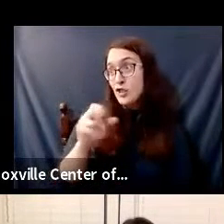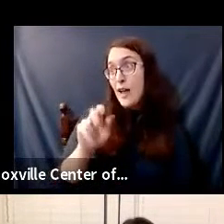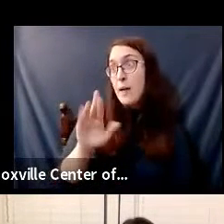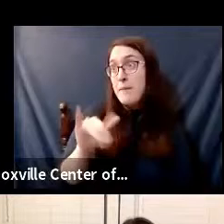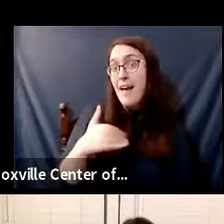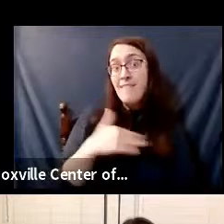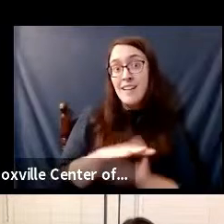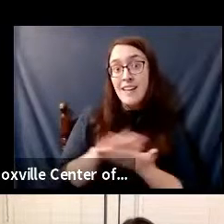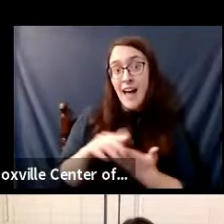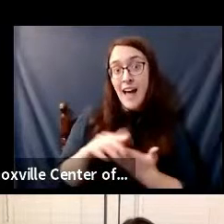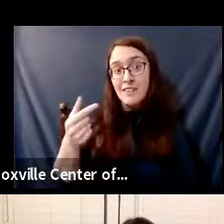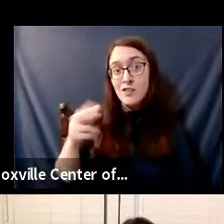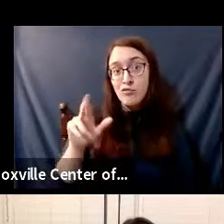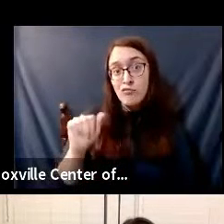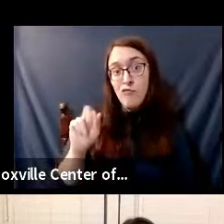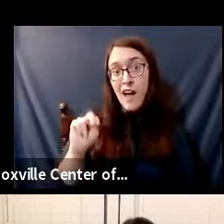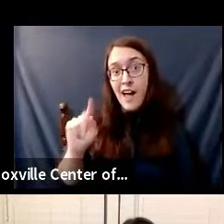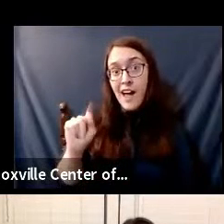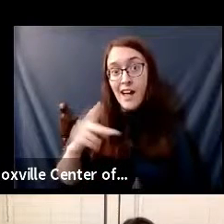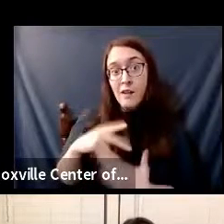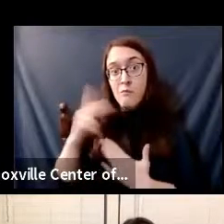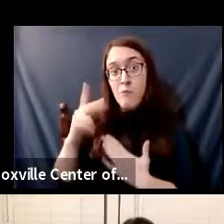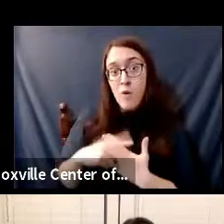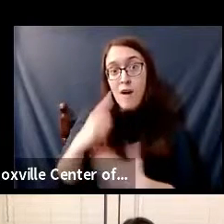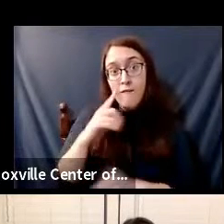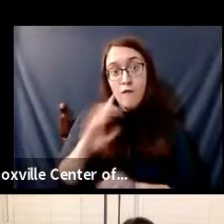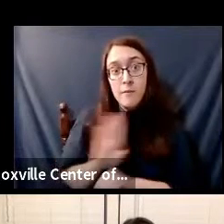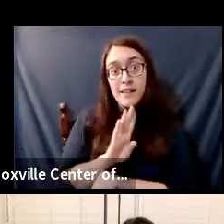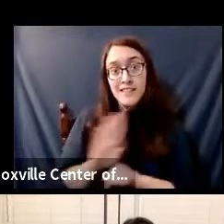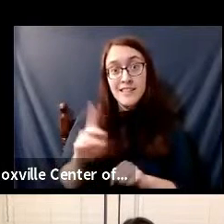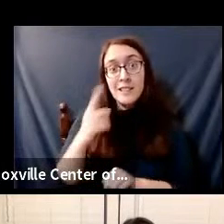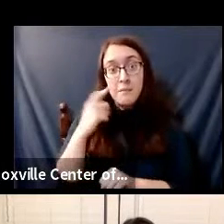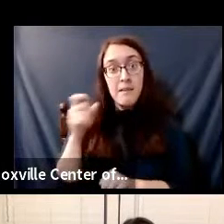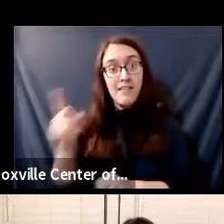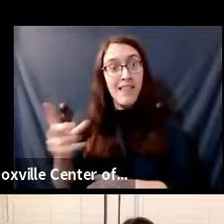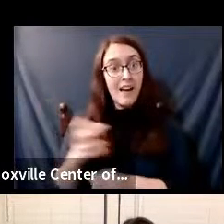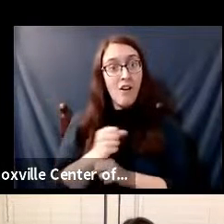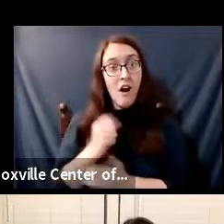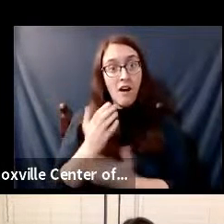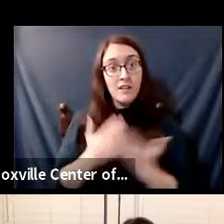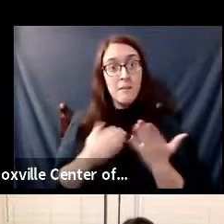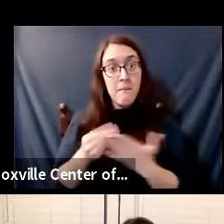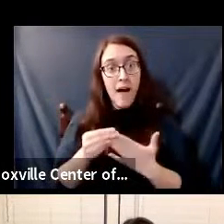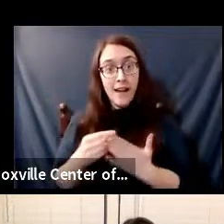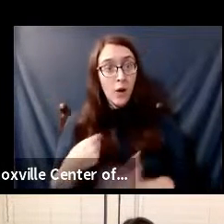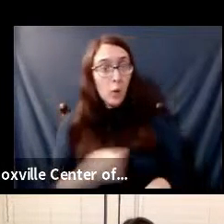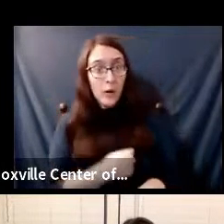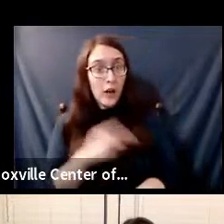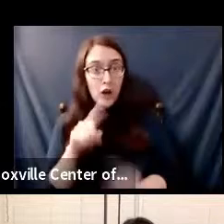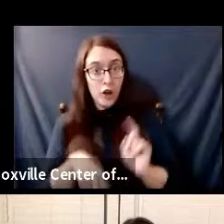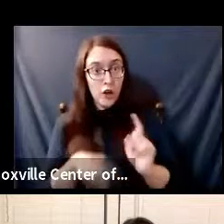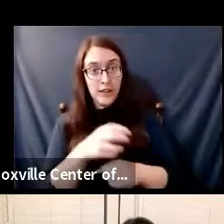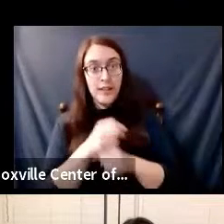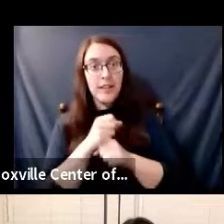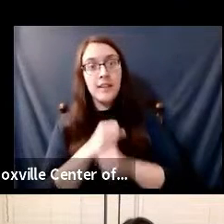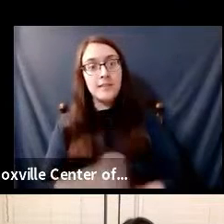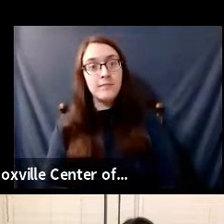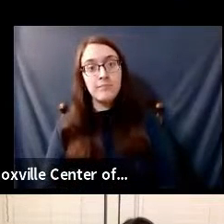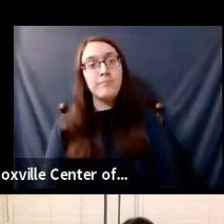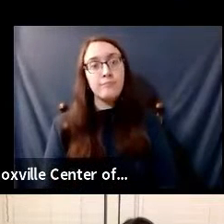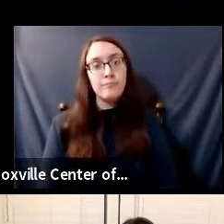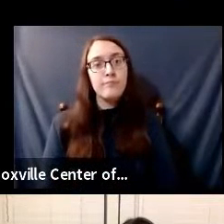their reopening plan, in part because they did get some money that we weren't eligible for.